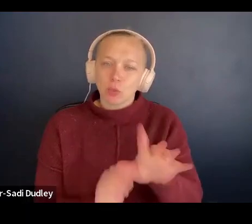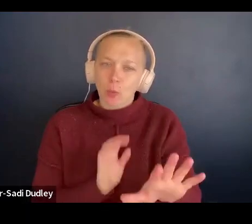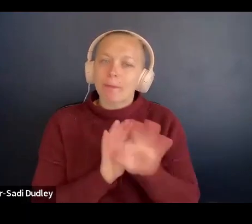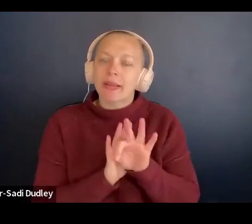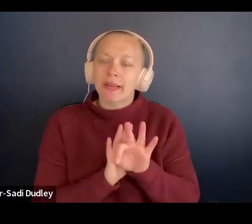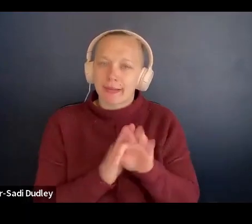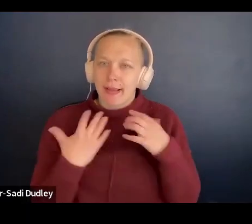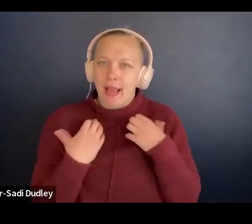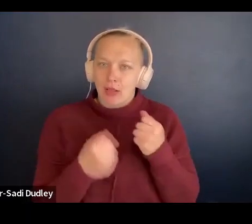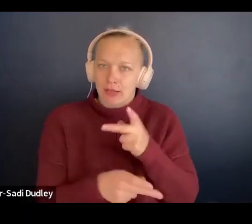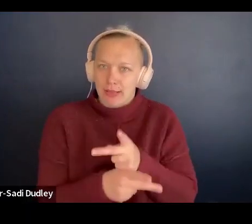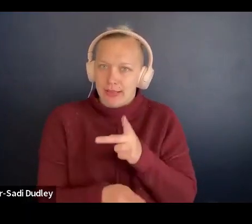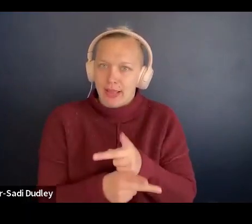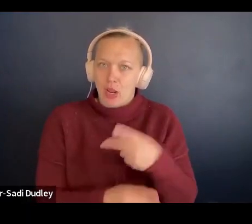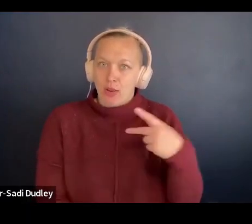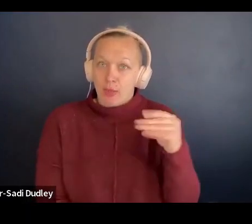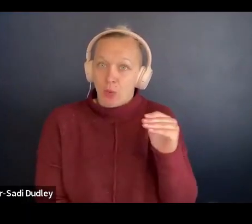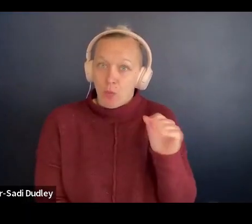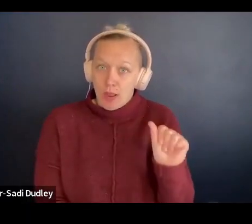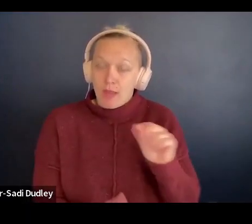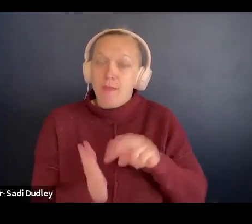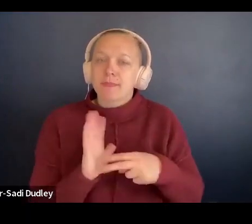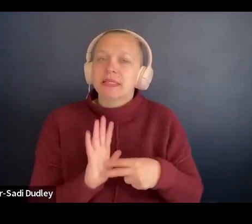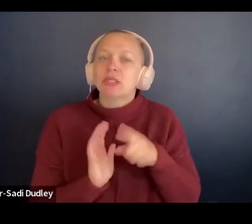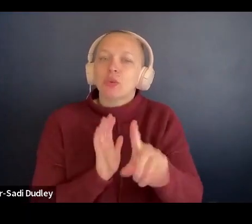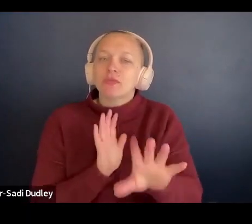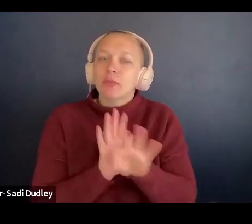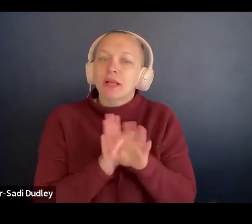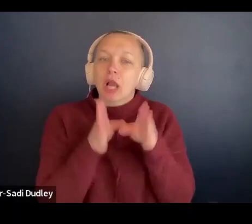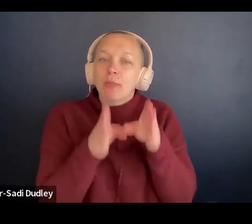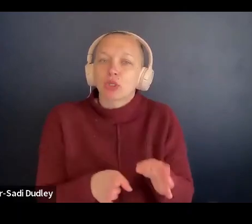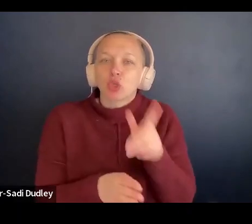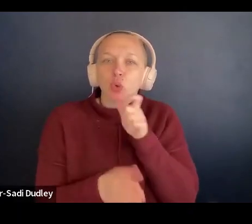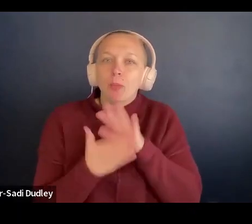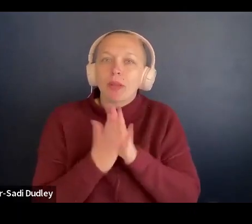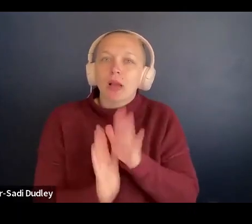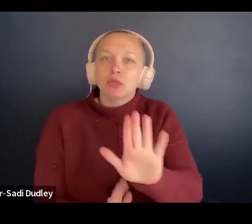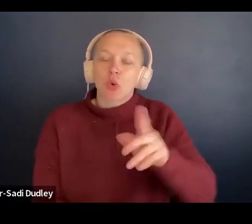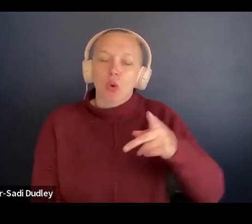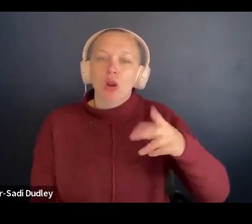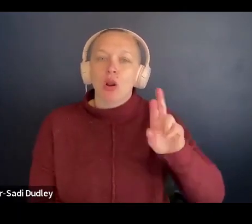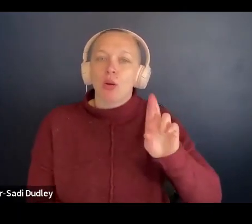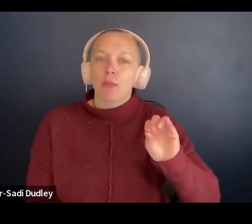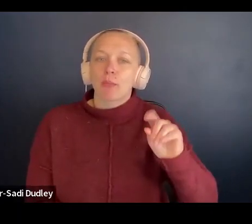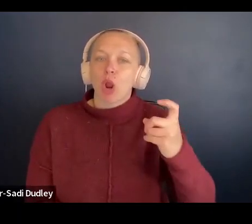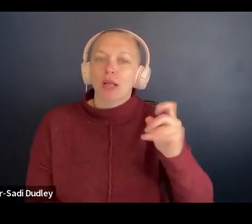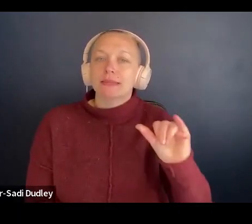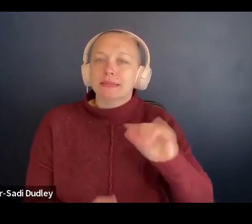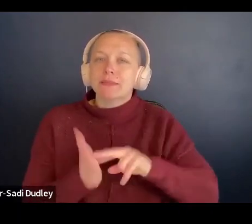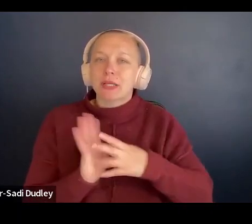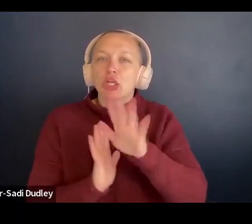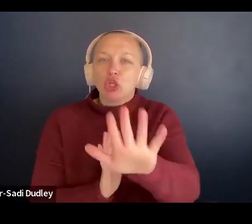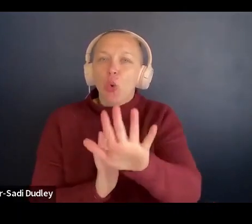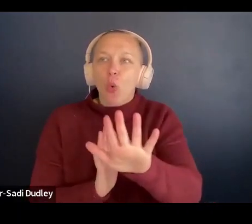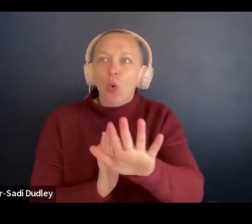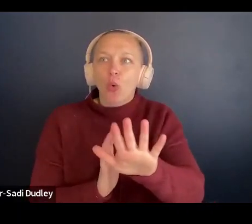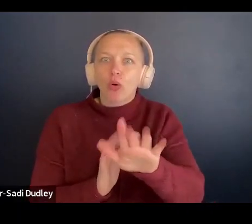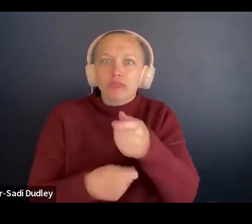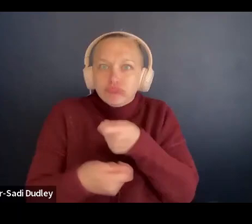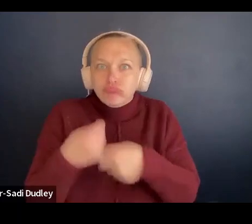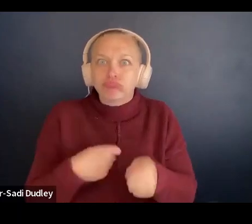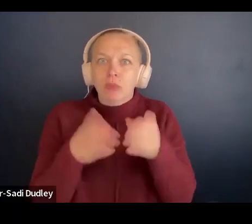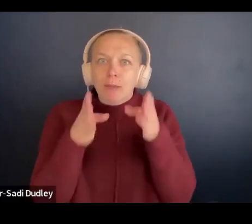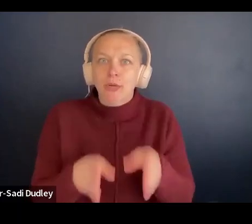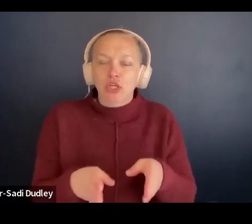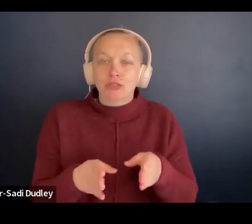attorney. So again, choose the person who will act as your proxy with care. It is a very large decision. The person will have to deal